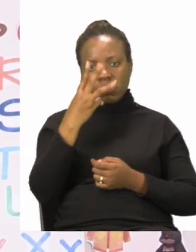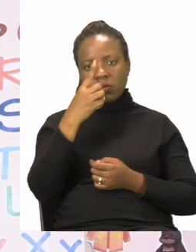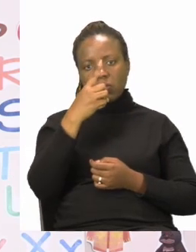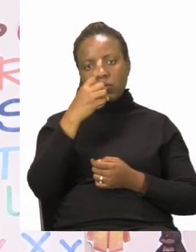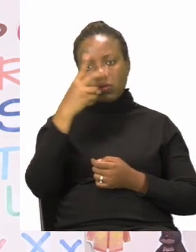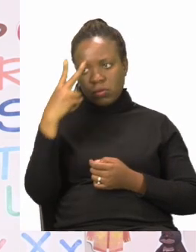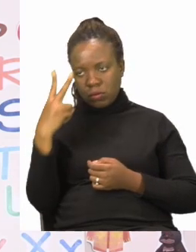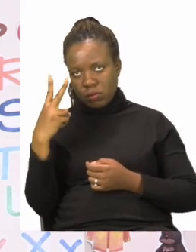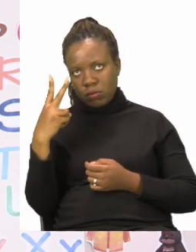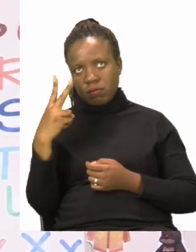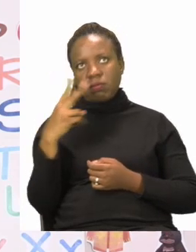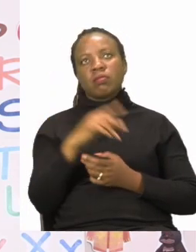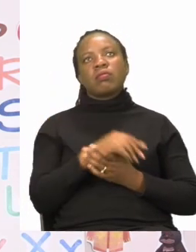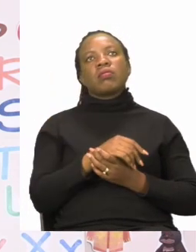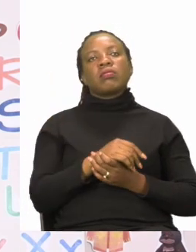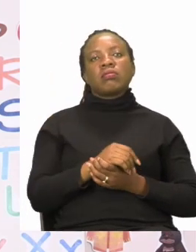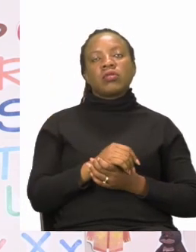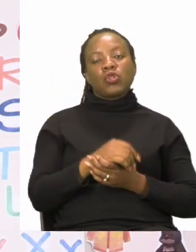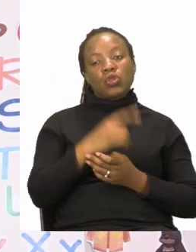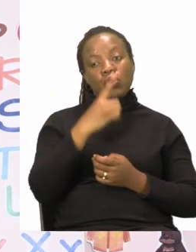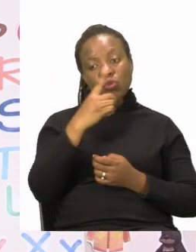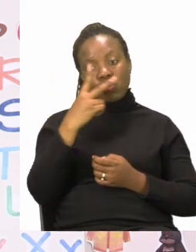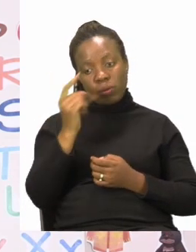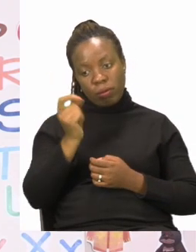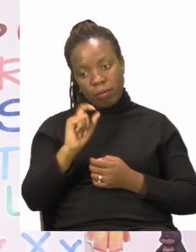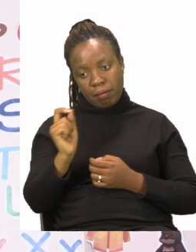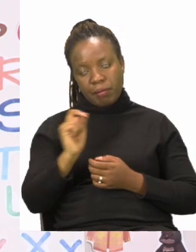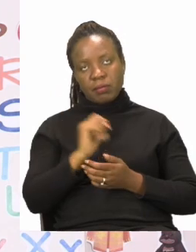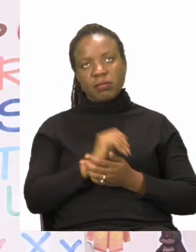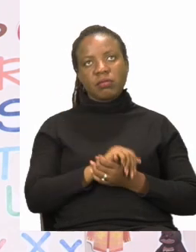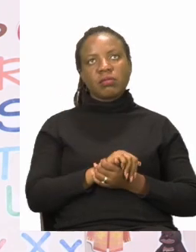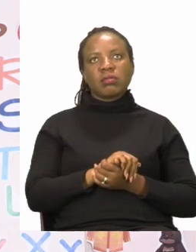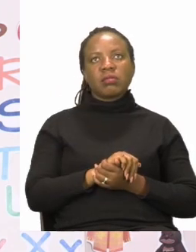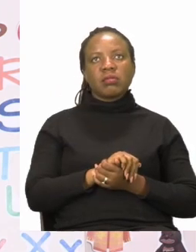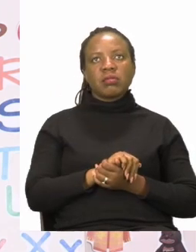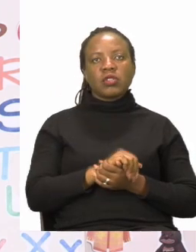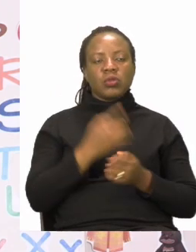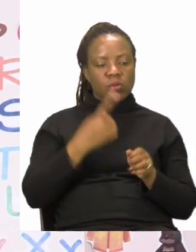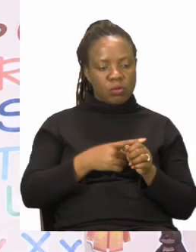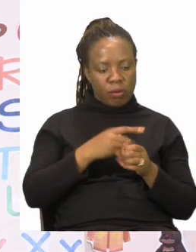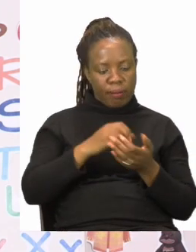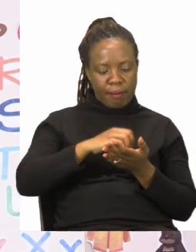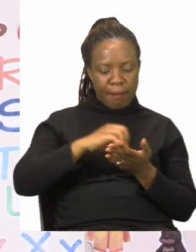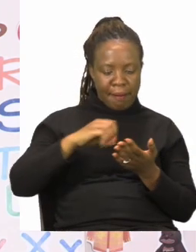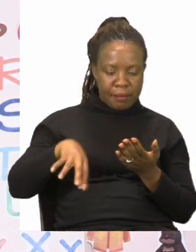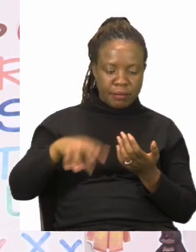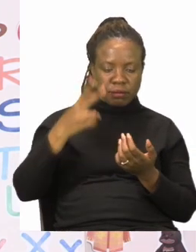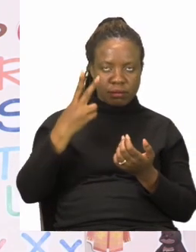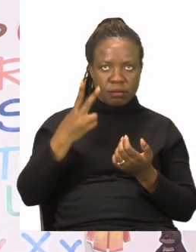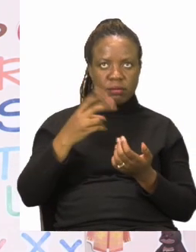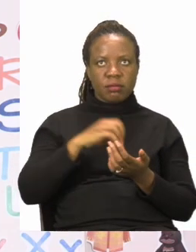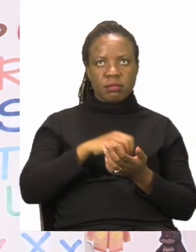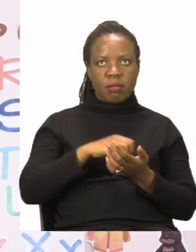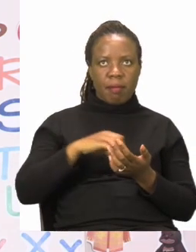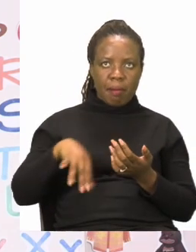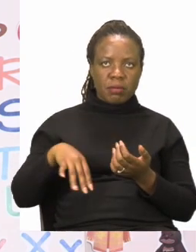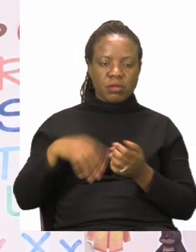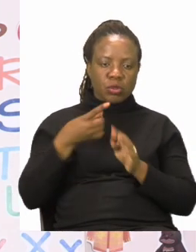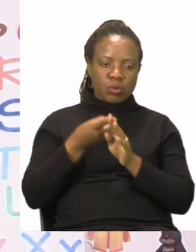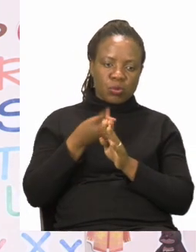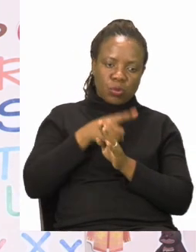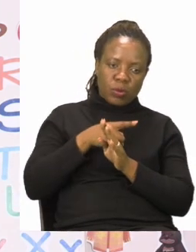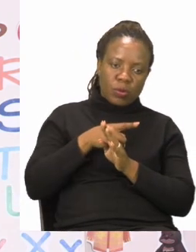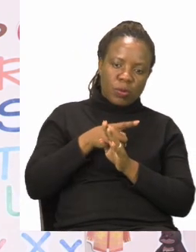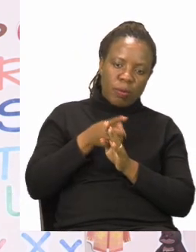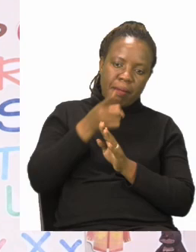2, and that number will be the number 12. You see, so what you have to do